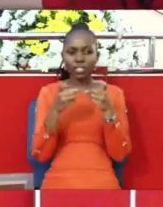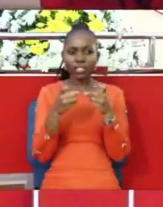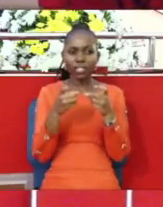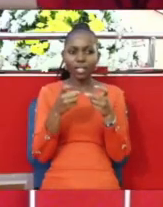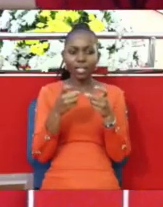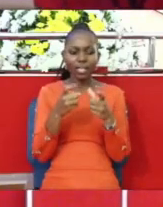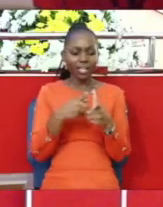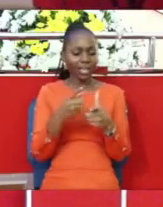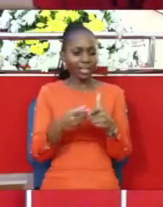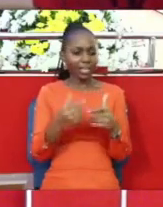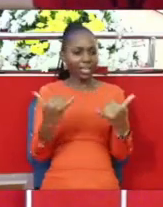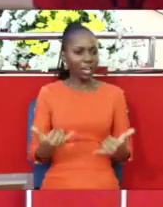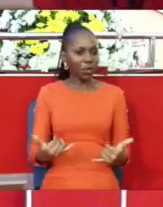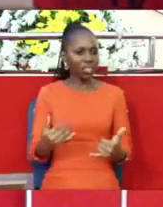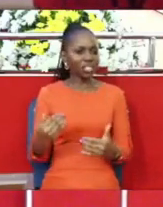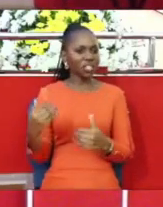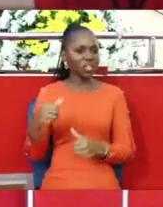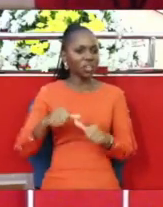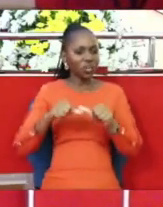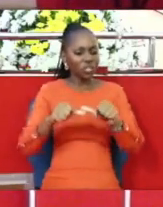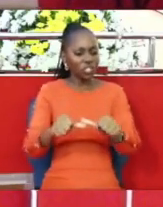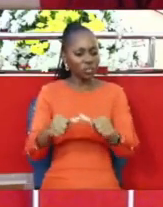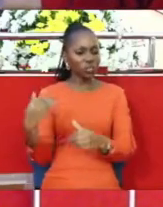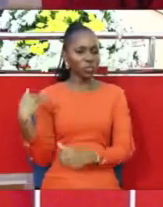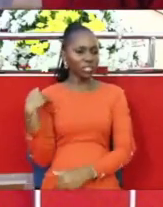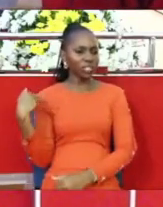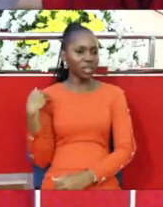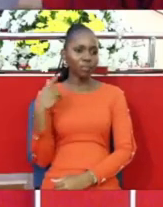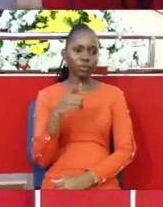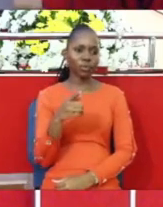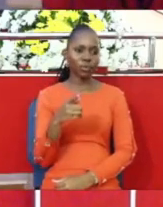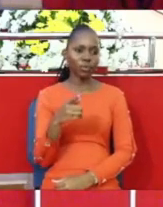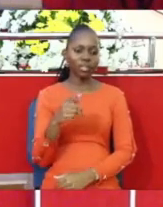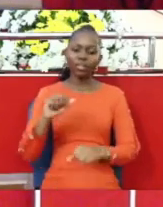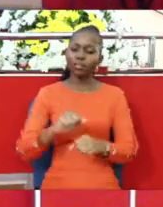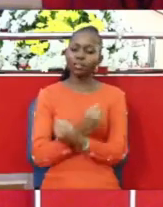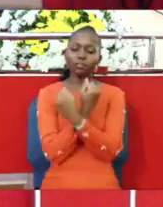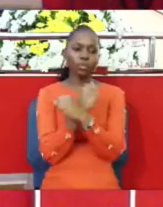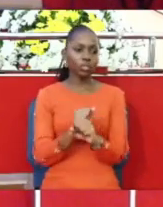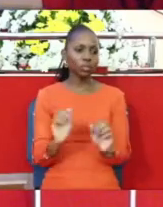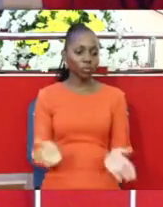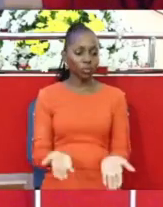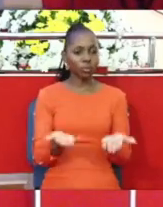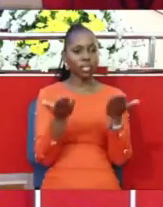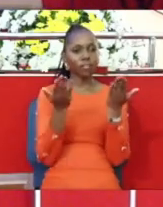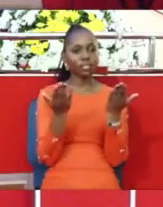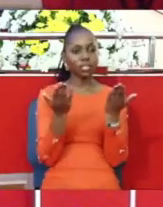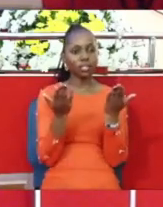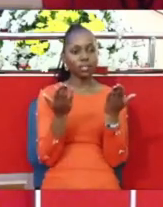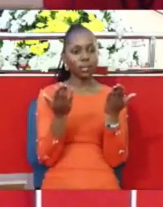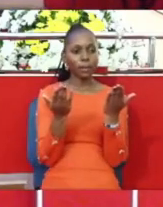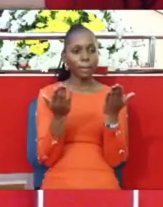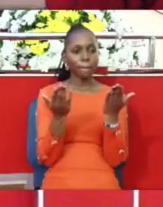the Lord to lift you up. Unahitaji umwambie Bwana akuinue. Blessed be the name of the Lord. Jina la Bwana litukuzwe. A strong tower.